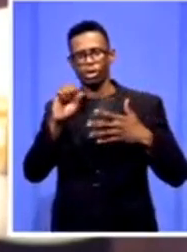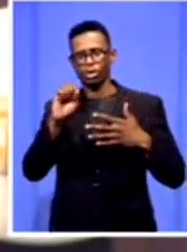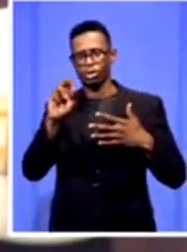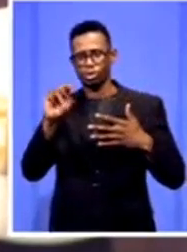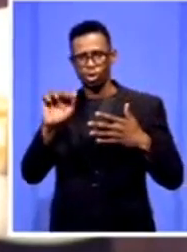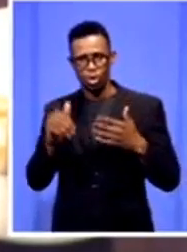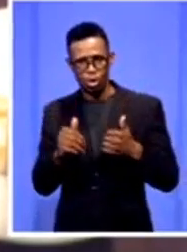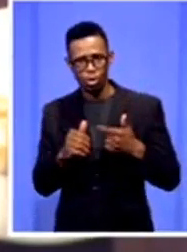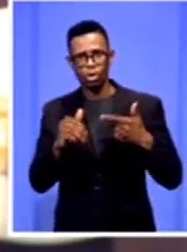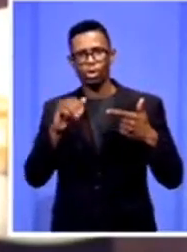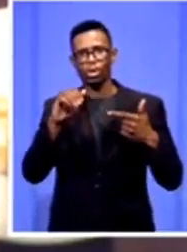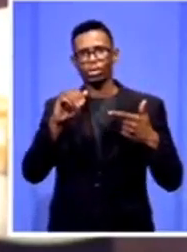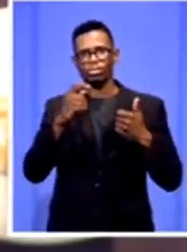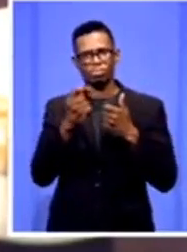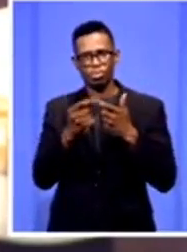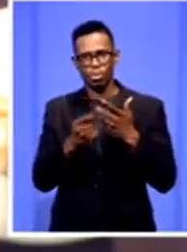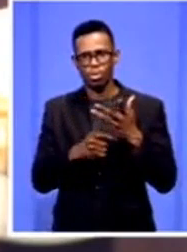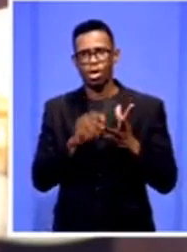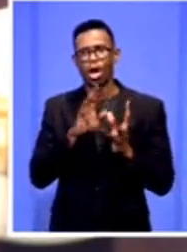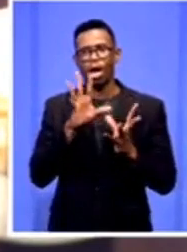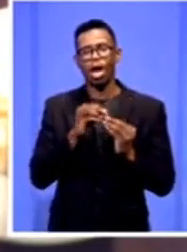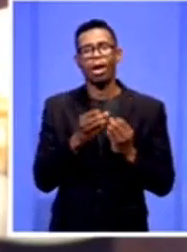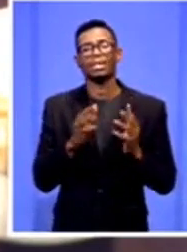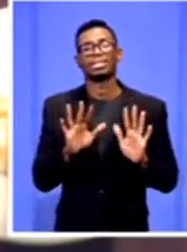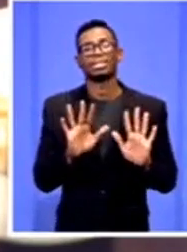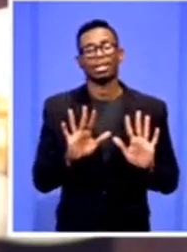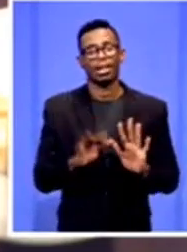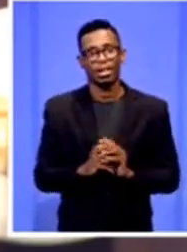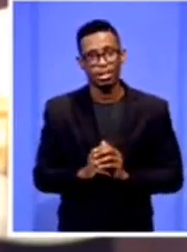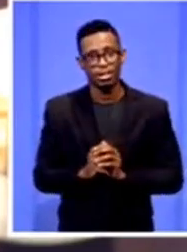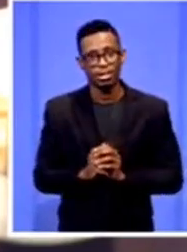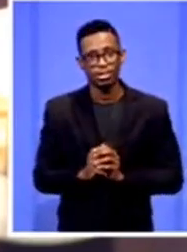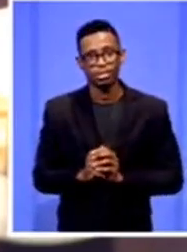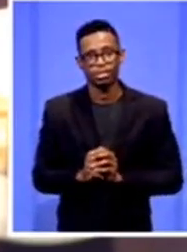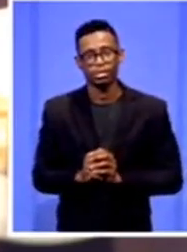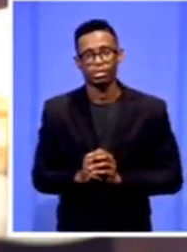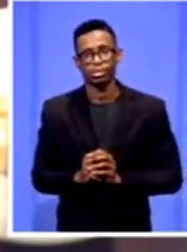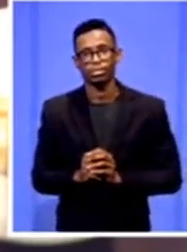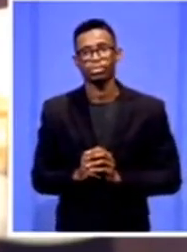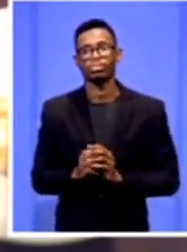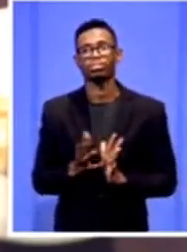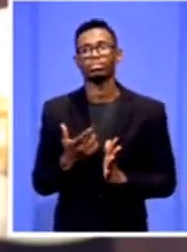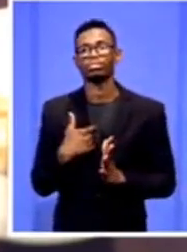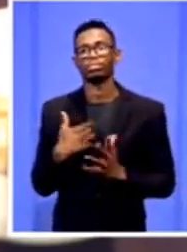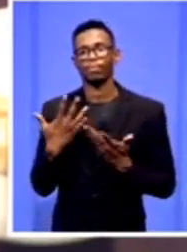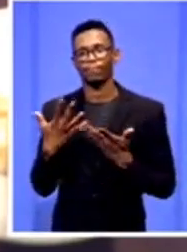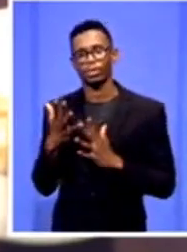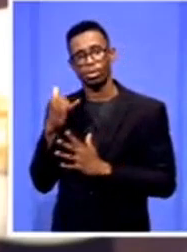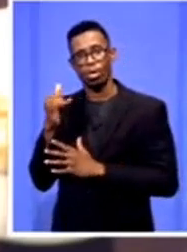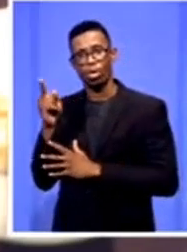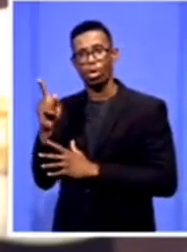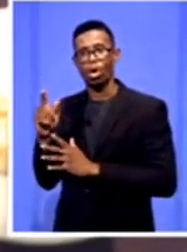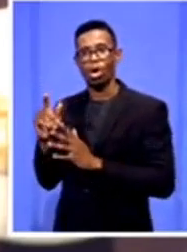ha bona. Mme ke leba ka potlaka ka founela Human Settlement ebile re itse bonkgono